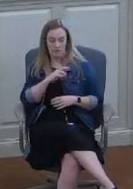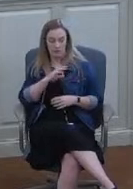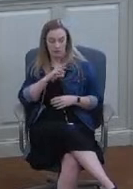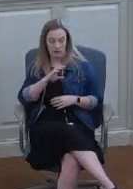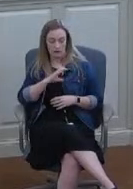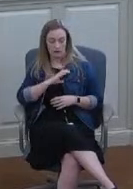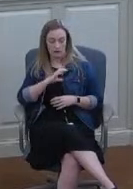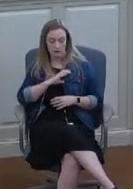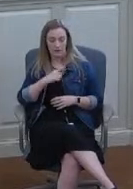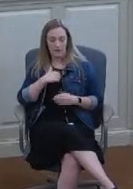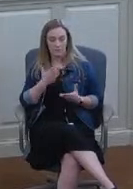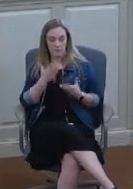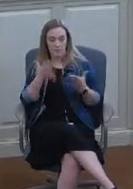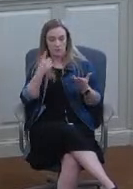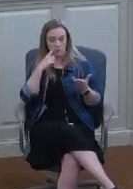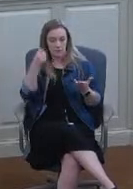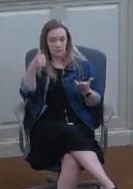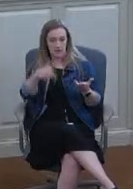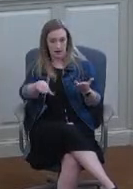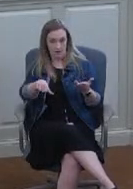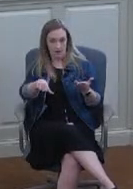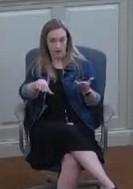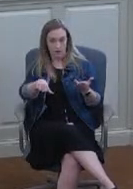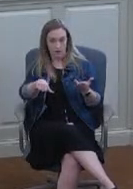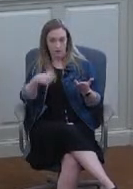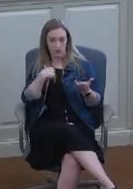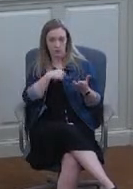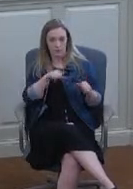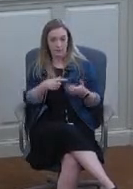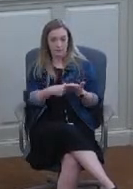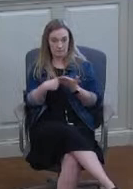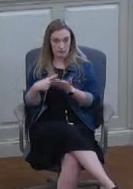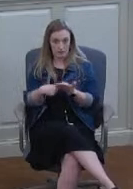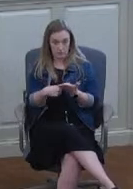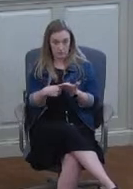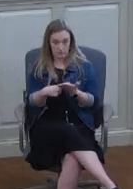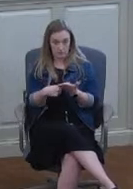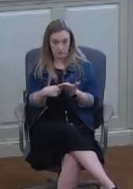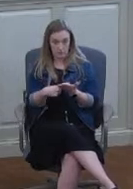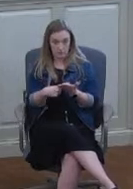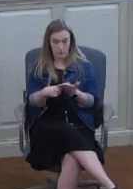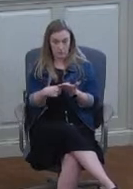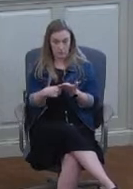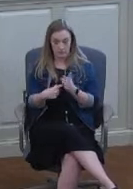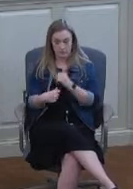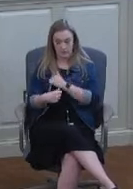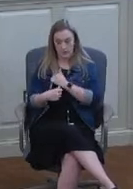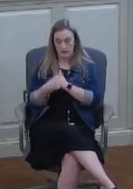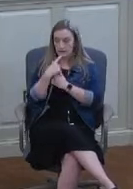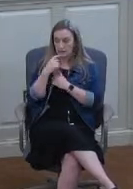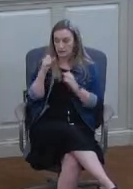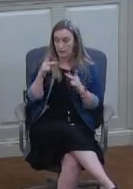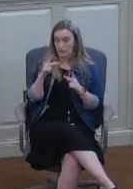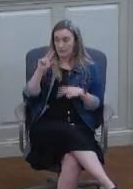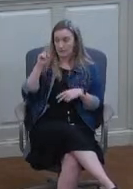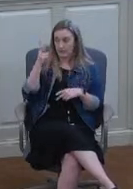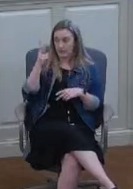for denial so we can discuss it. All right. Is there a